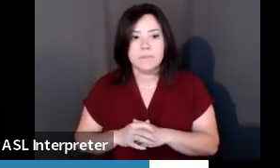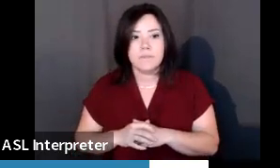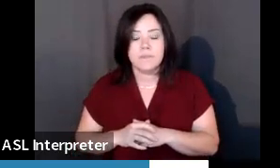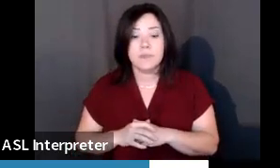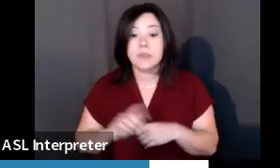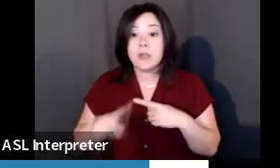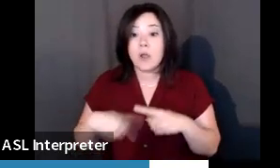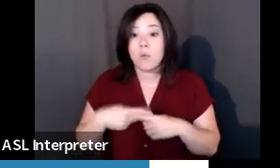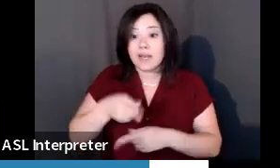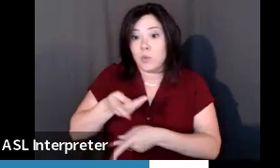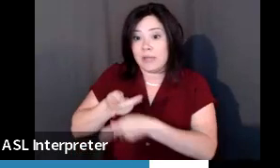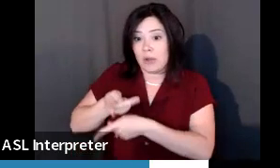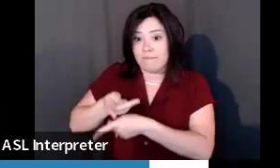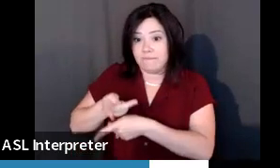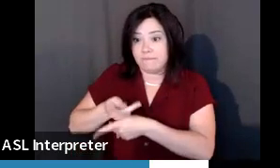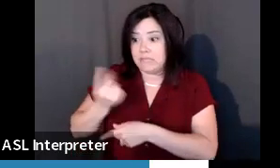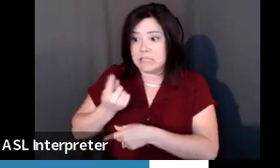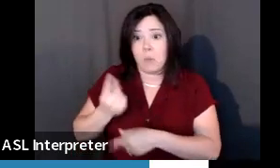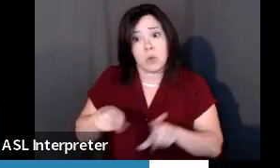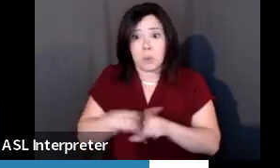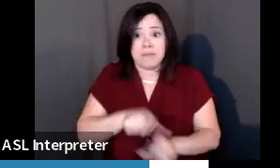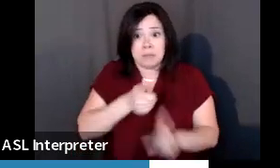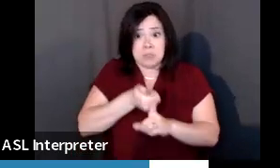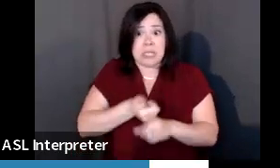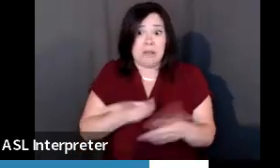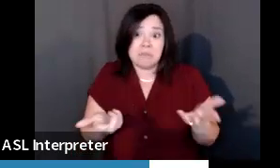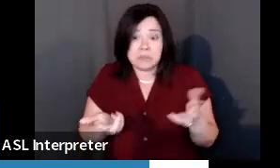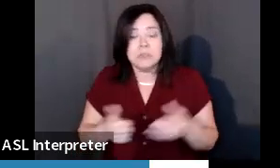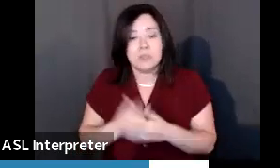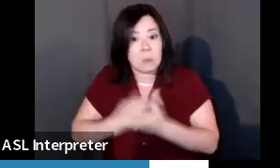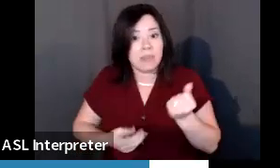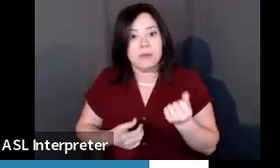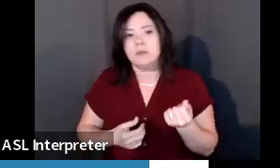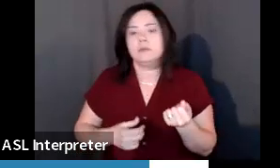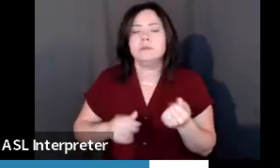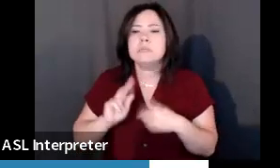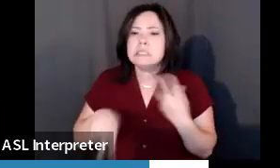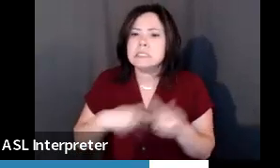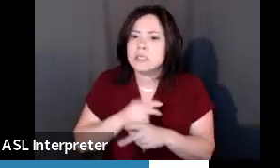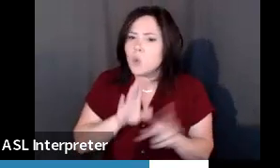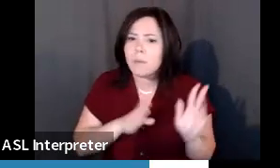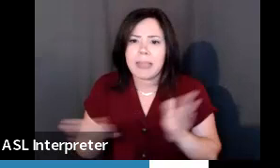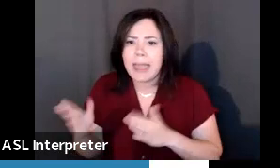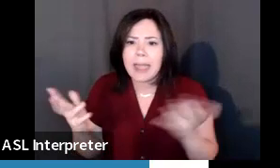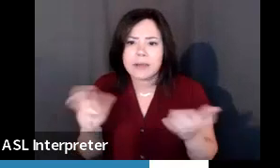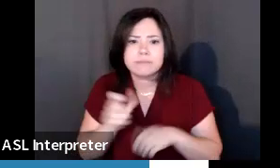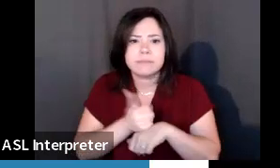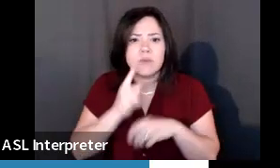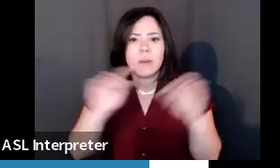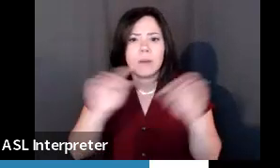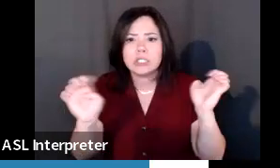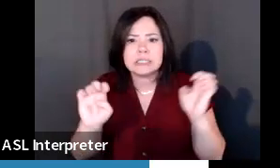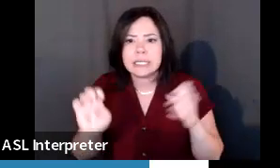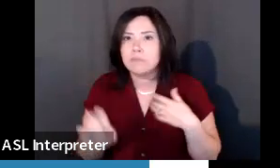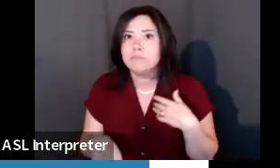caregiving for someone or even for yourself, what types of plans do you have in place for emergencies, whether